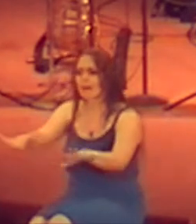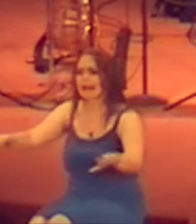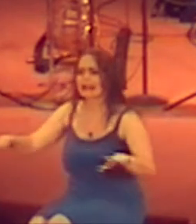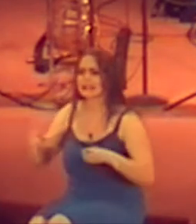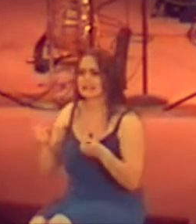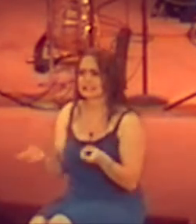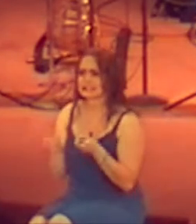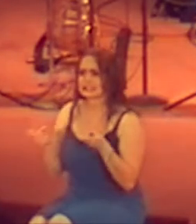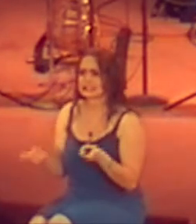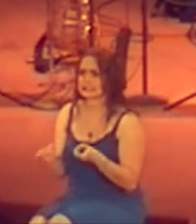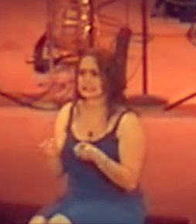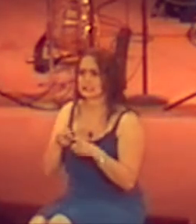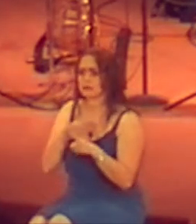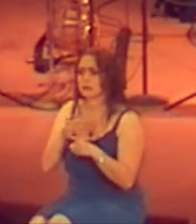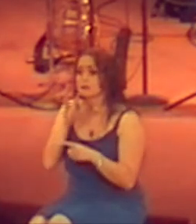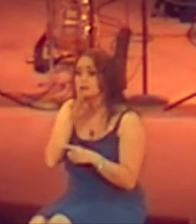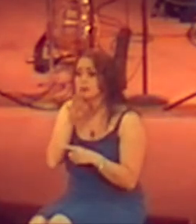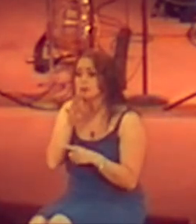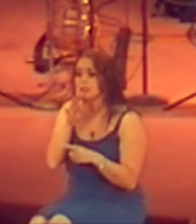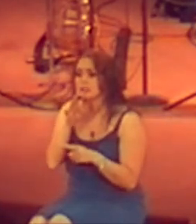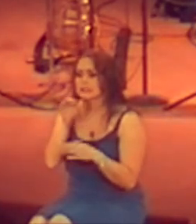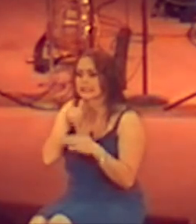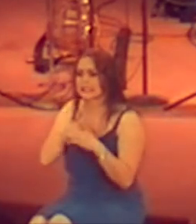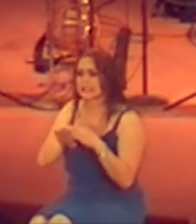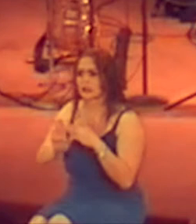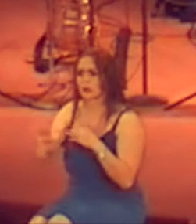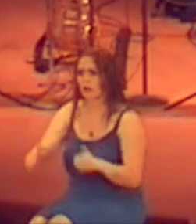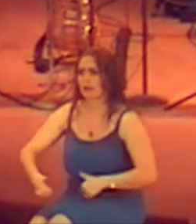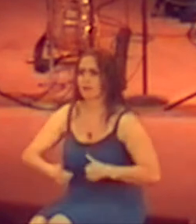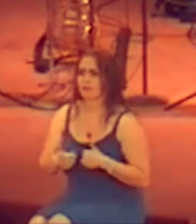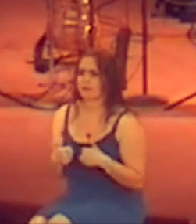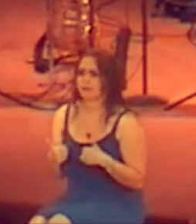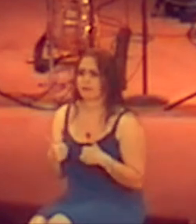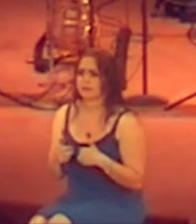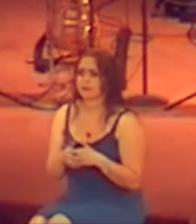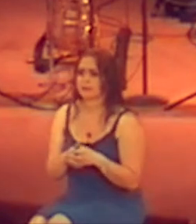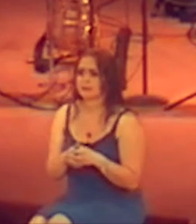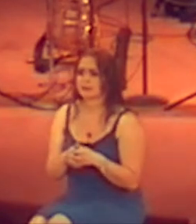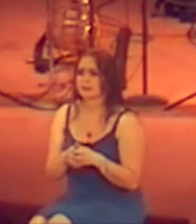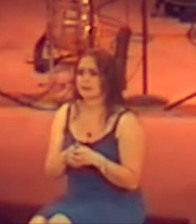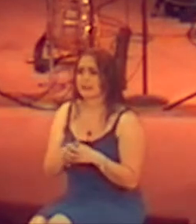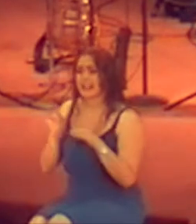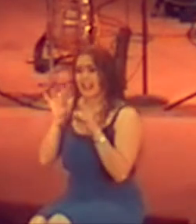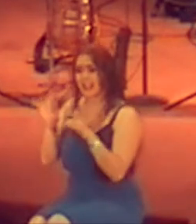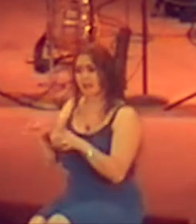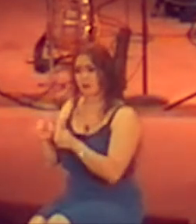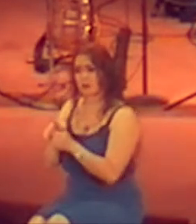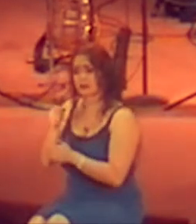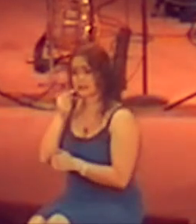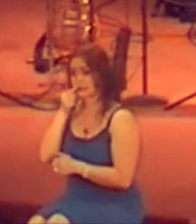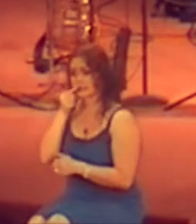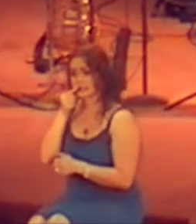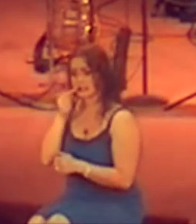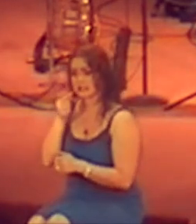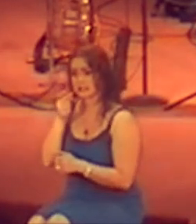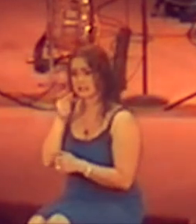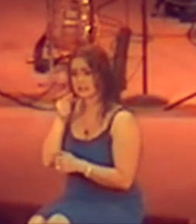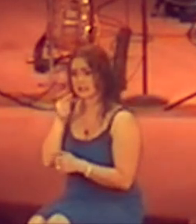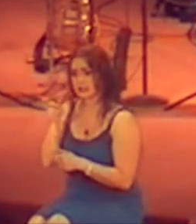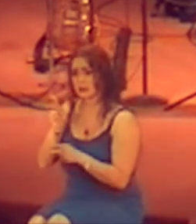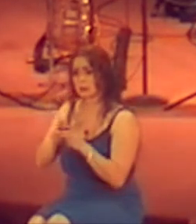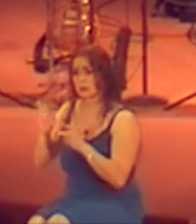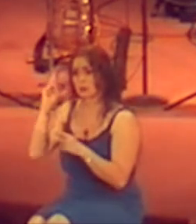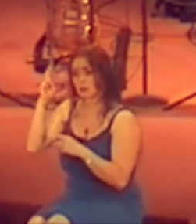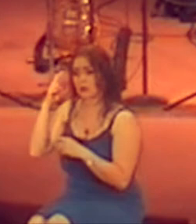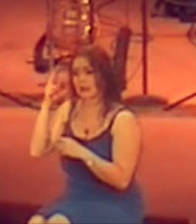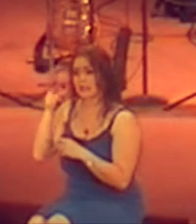from your speech to the rest of your life. Be hateful with your tongue and people will be, and you will realize that you're going to be hateful in